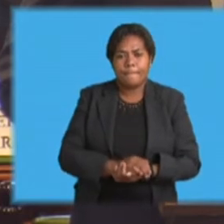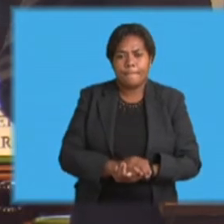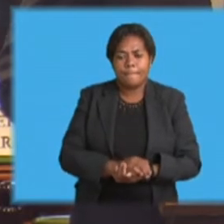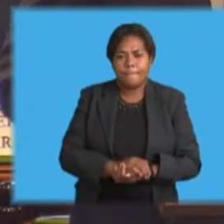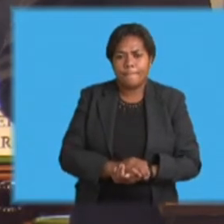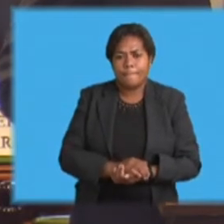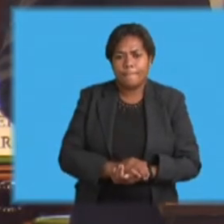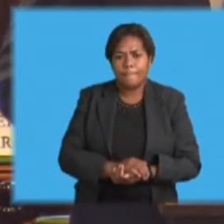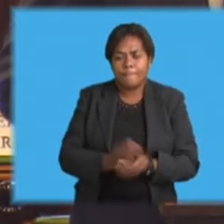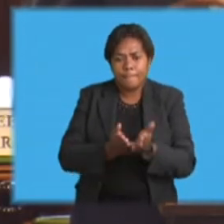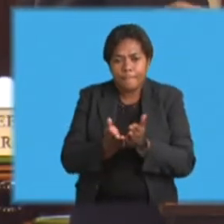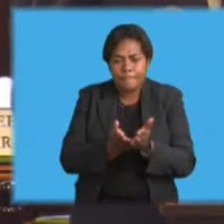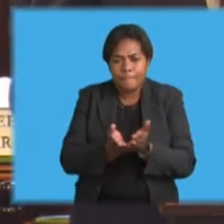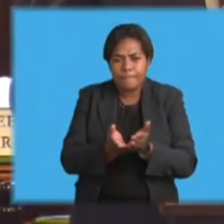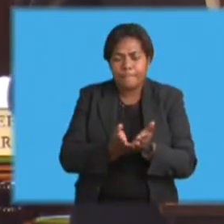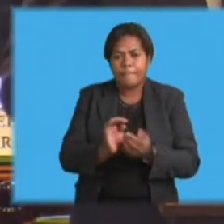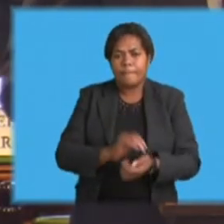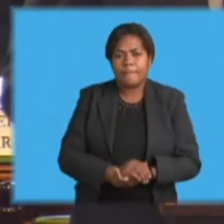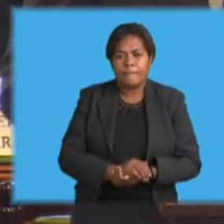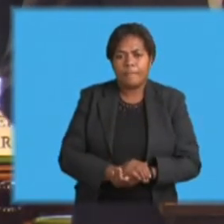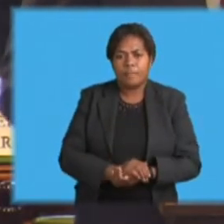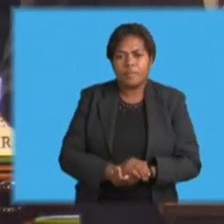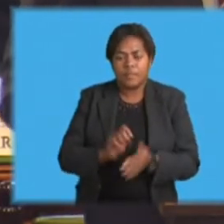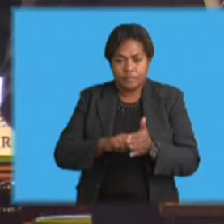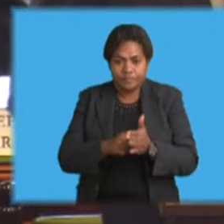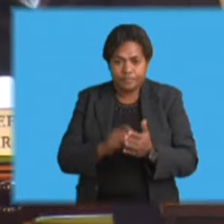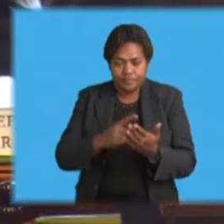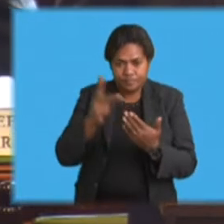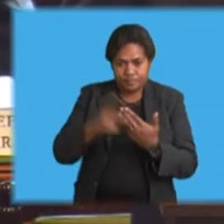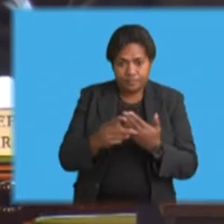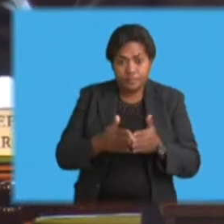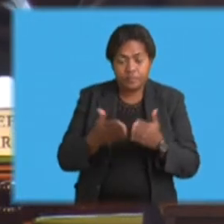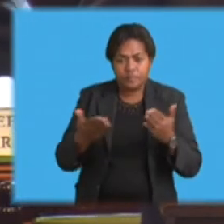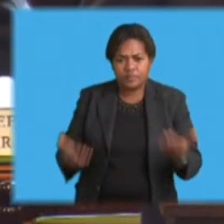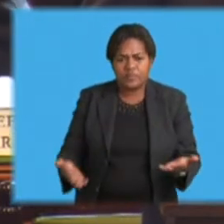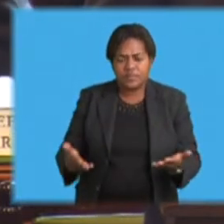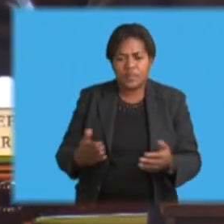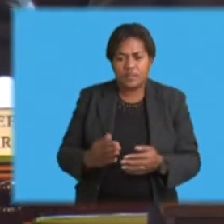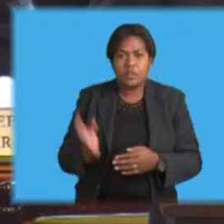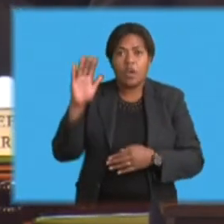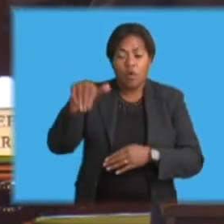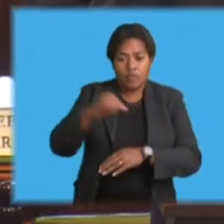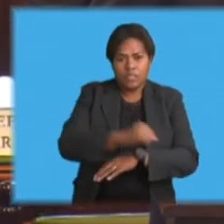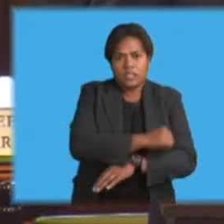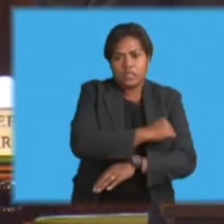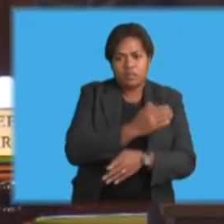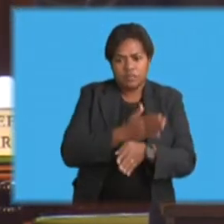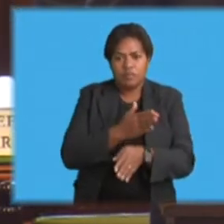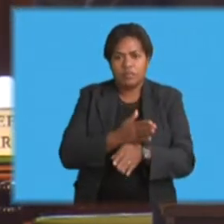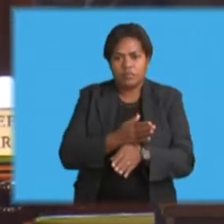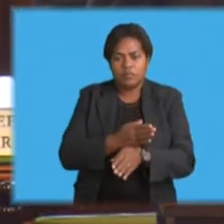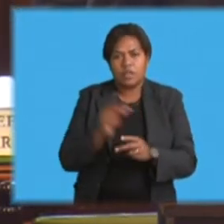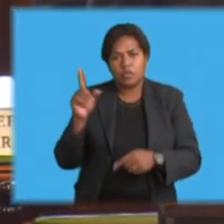employment services, the key program that is taking place now is the seasonal worker program that we're doing for Australia and New Zealand.